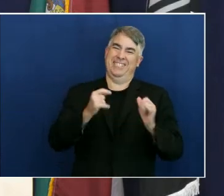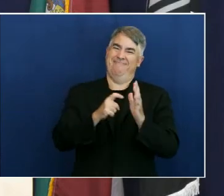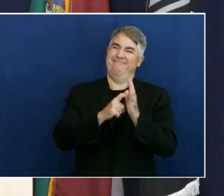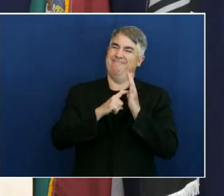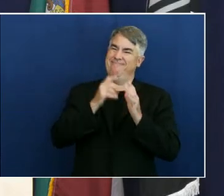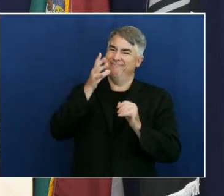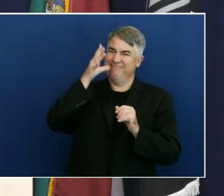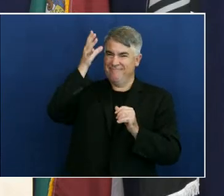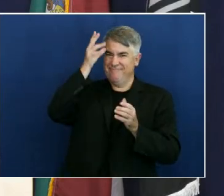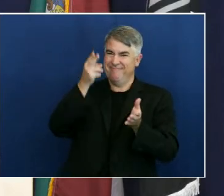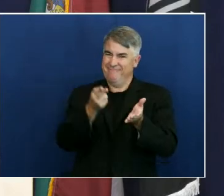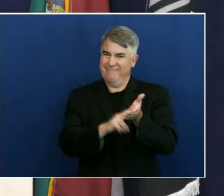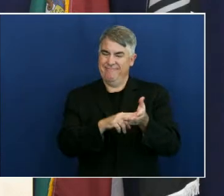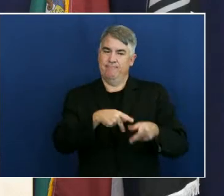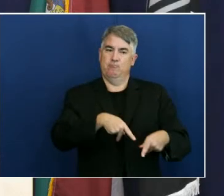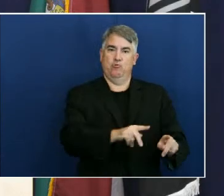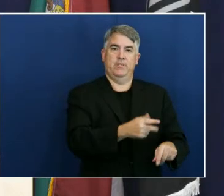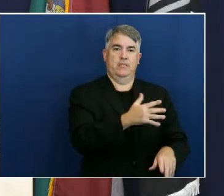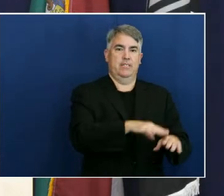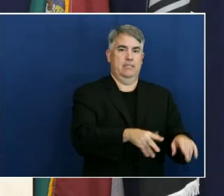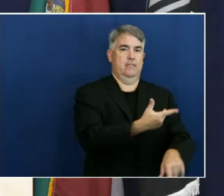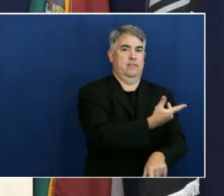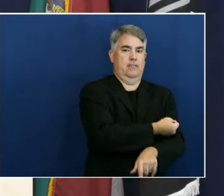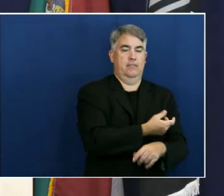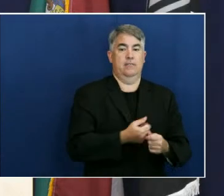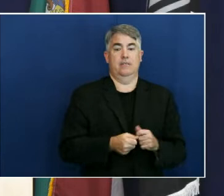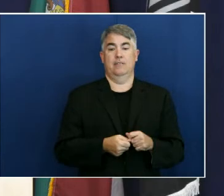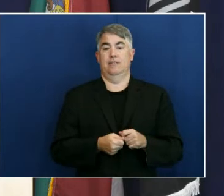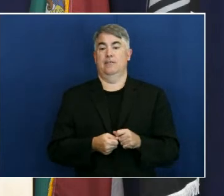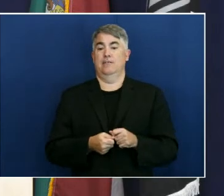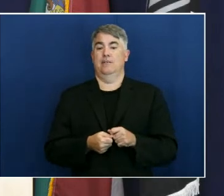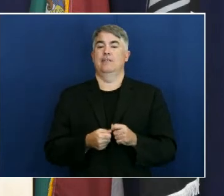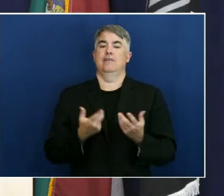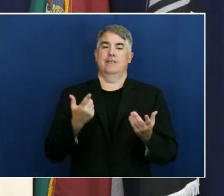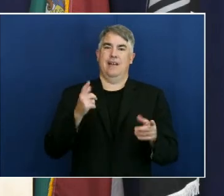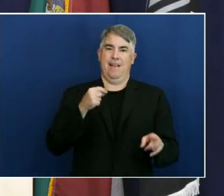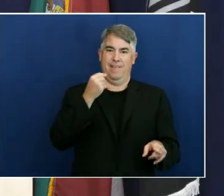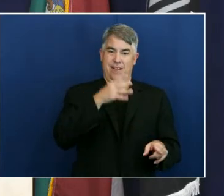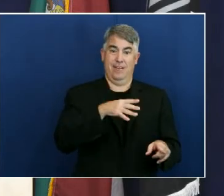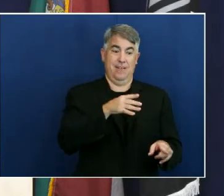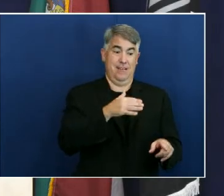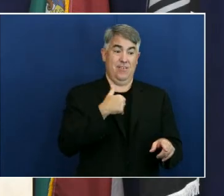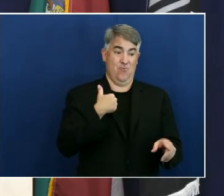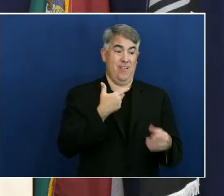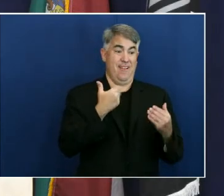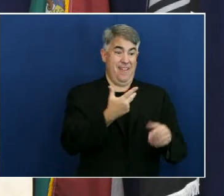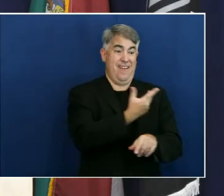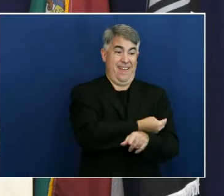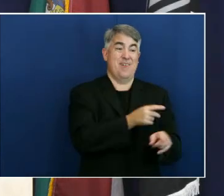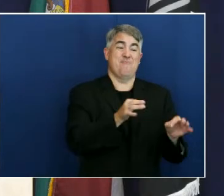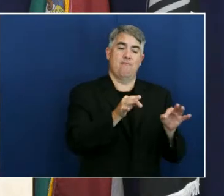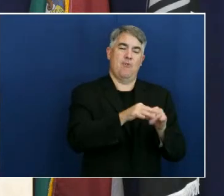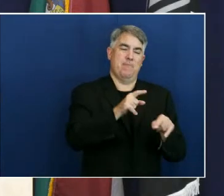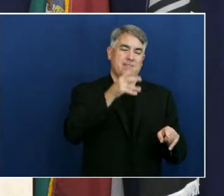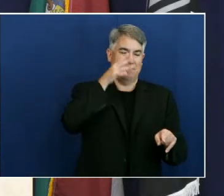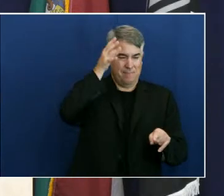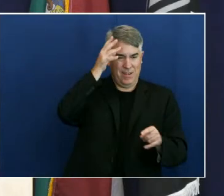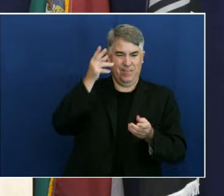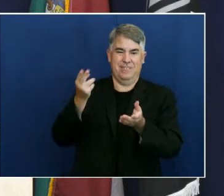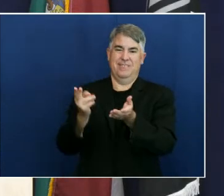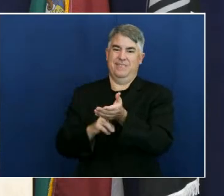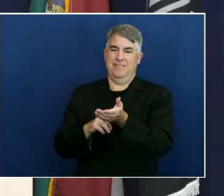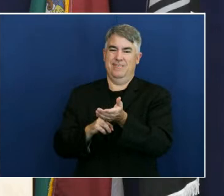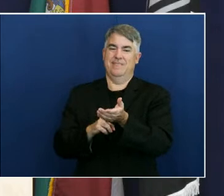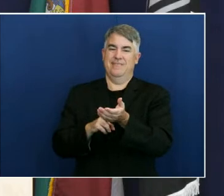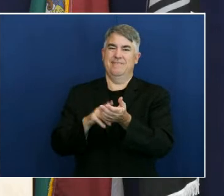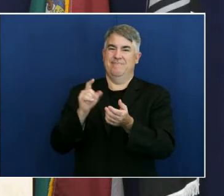be a thing of communicating and messaging to youth the importance of it, but also communicating to parents the importance of having your kids get